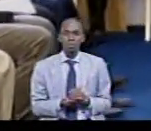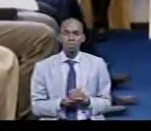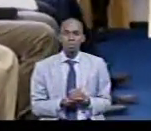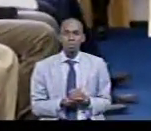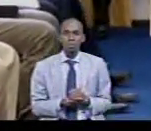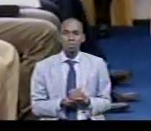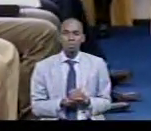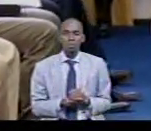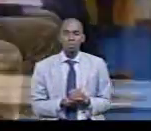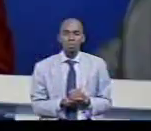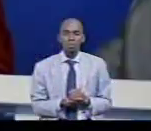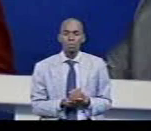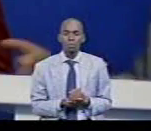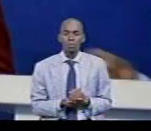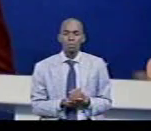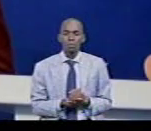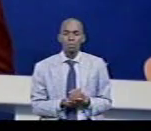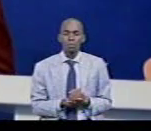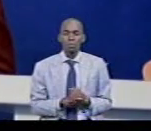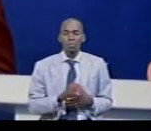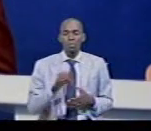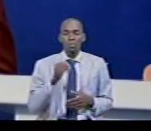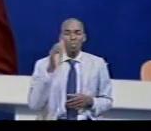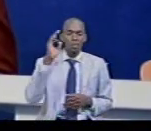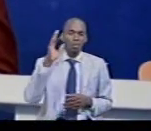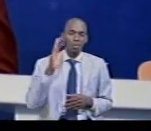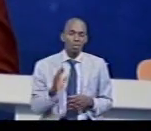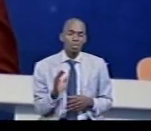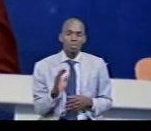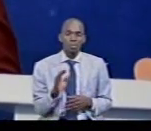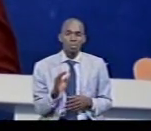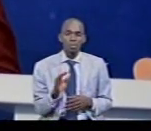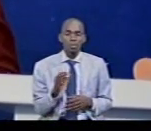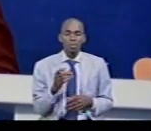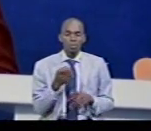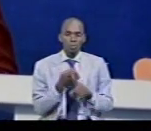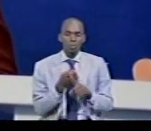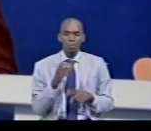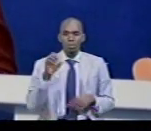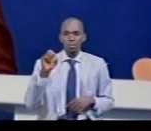Pastor Kaimaka, Deeper Life Bible Church, Sierra Leone.